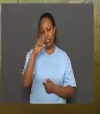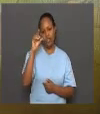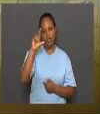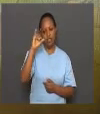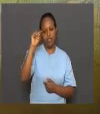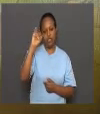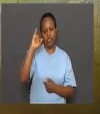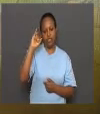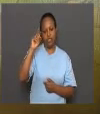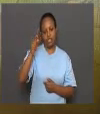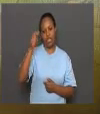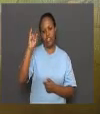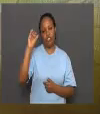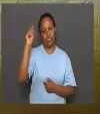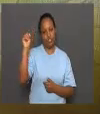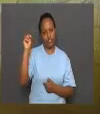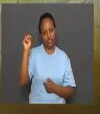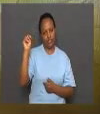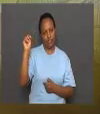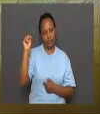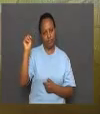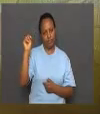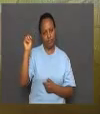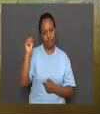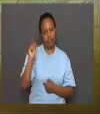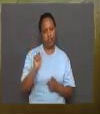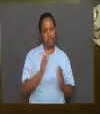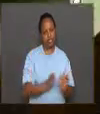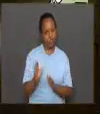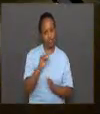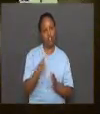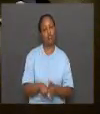litigation. Begin whenever you are ready.